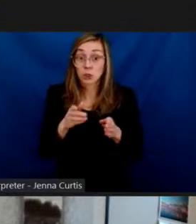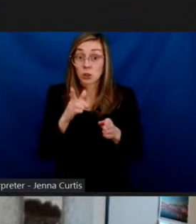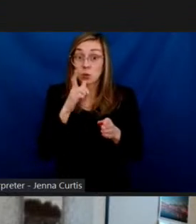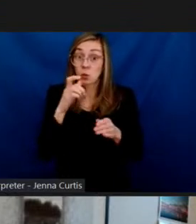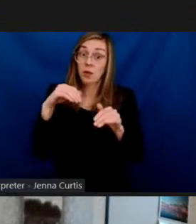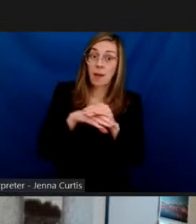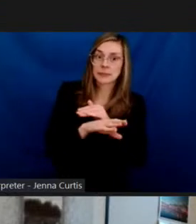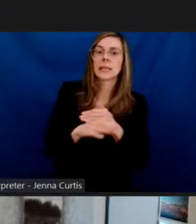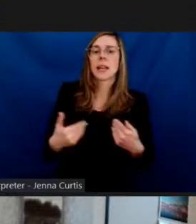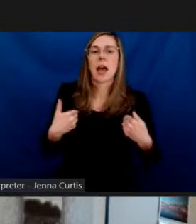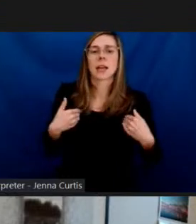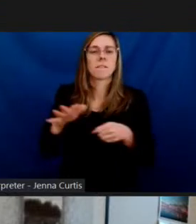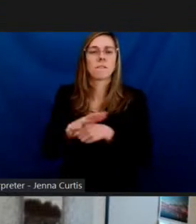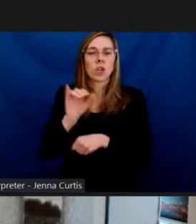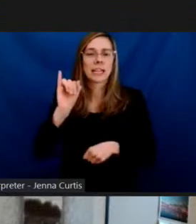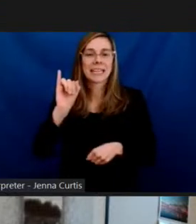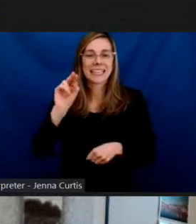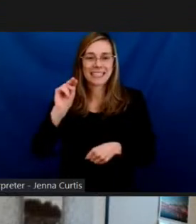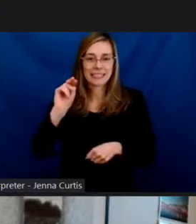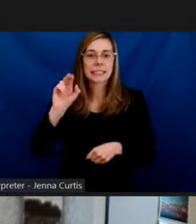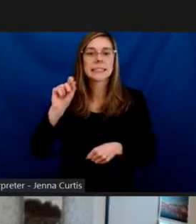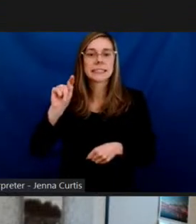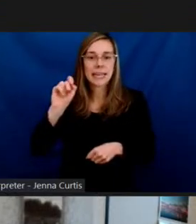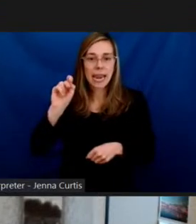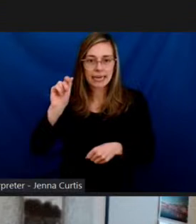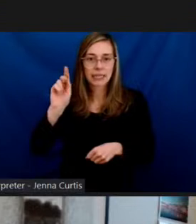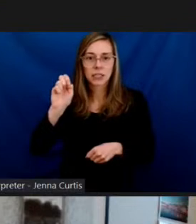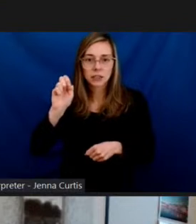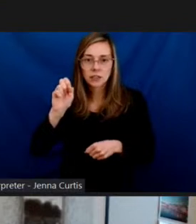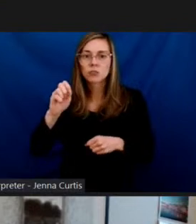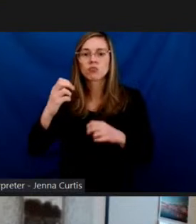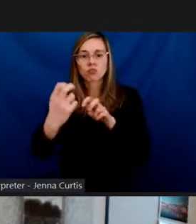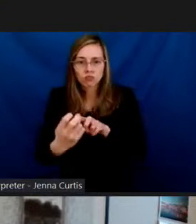that intake, we are able to identify